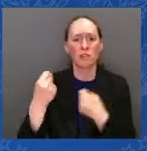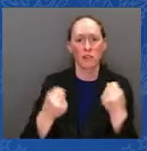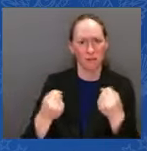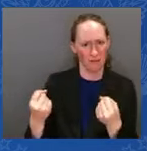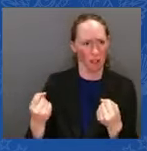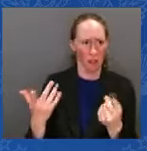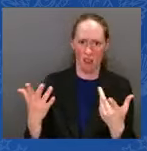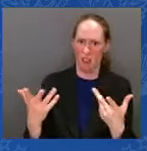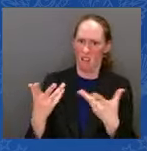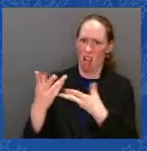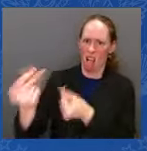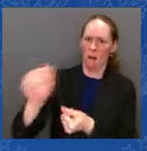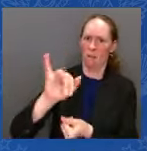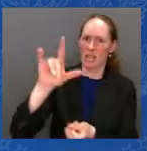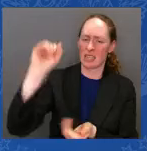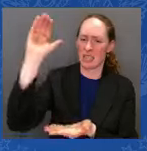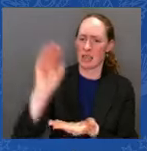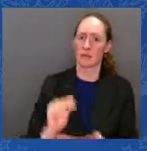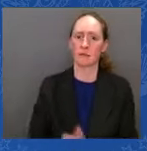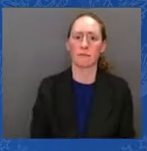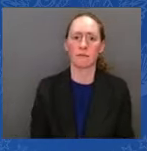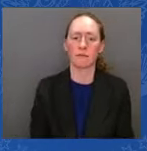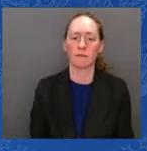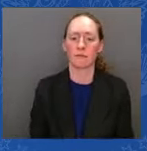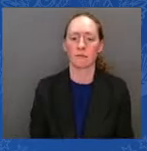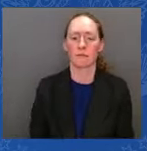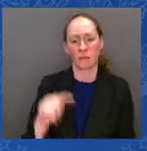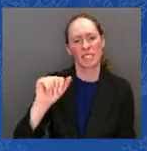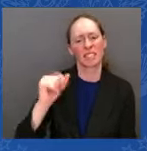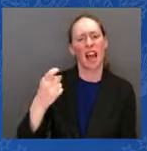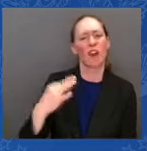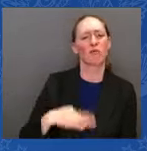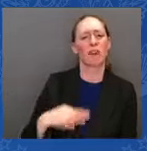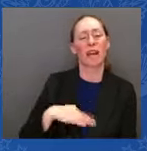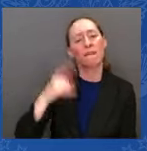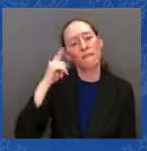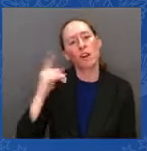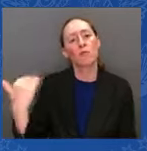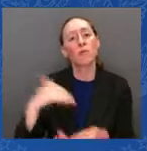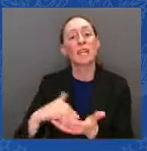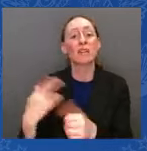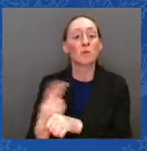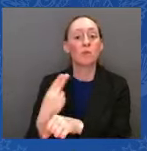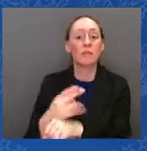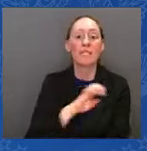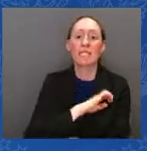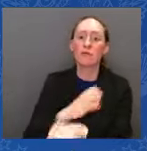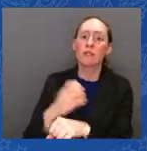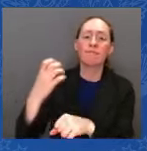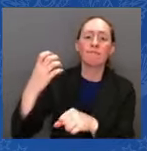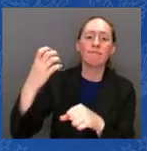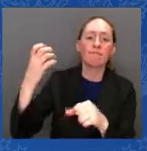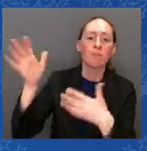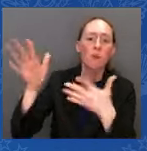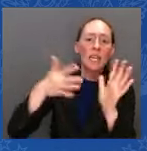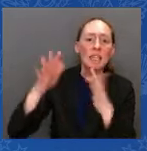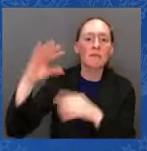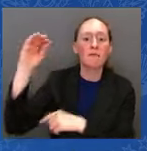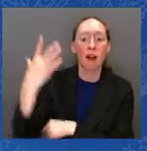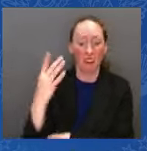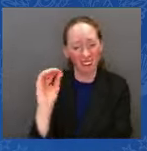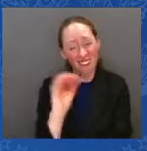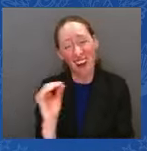states and businesses to deploy renewable energy, solar, wind, hydrogen, and more. Not a single Republican voted for it, this law. And now they want